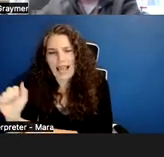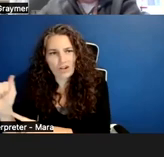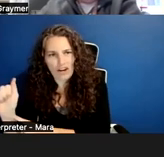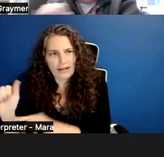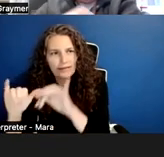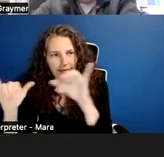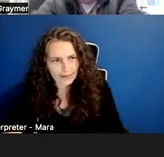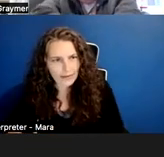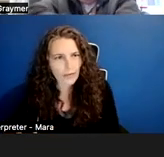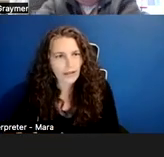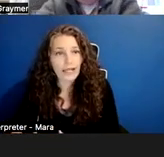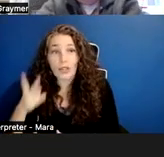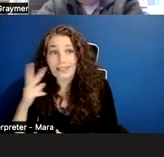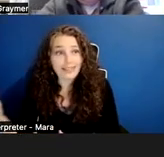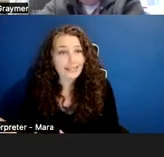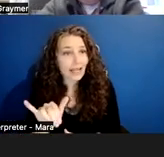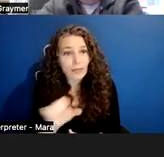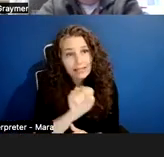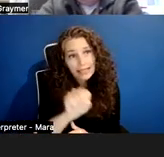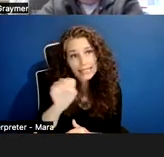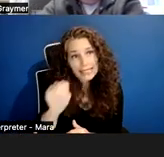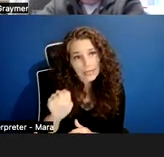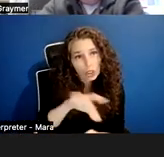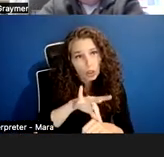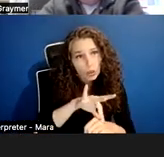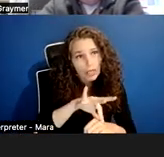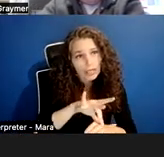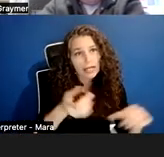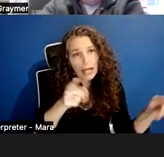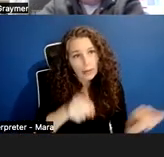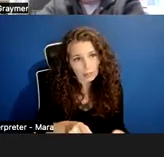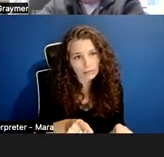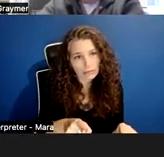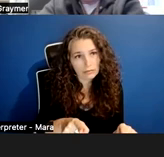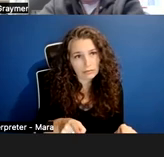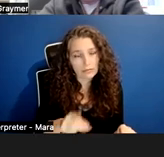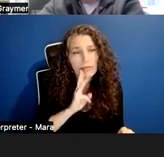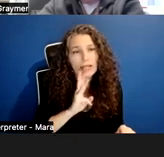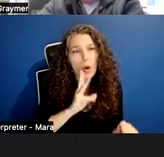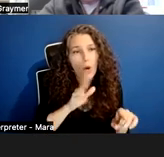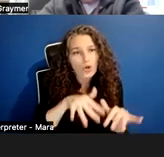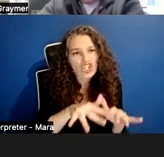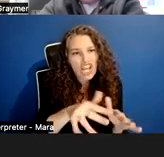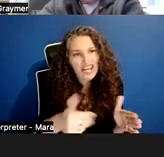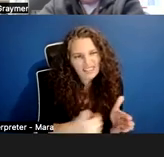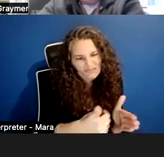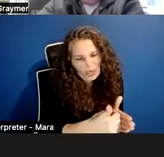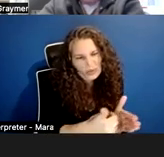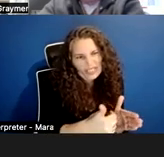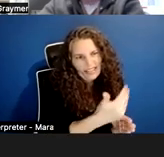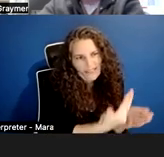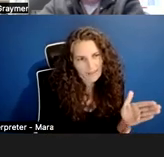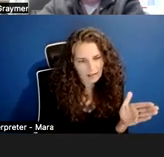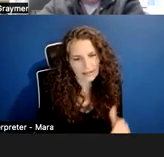said, on the oceanic fault, a thrust fault that is